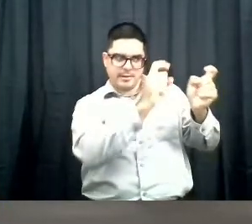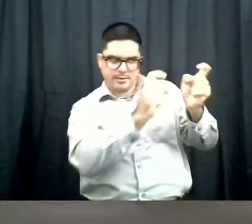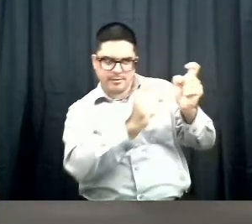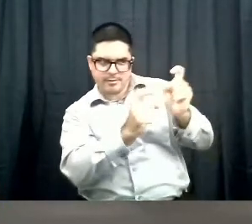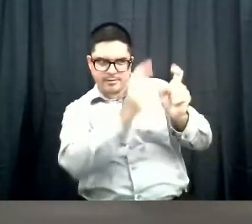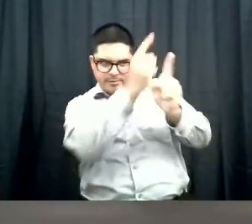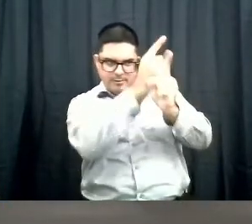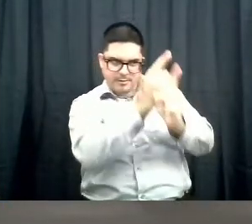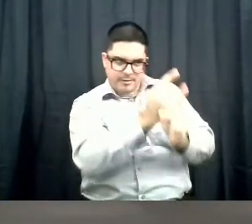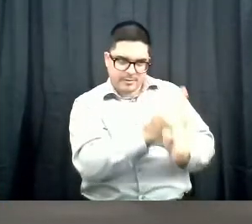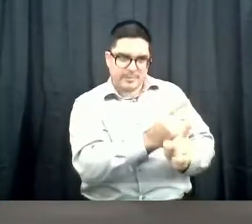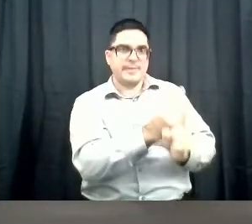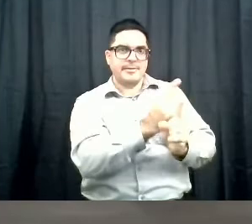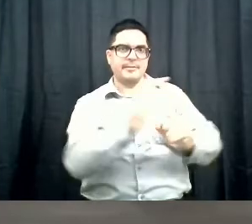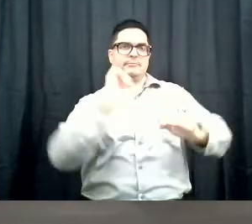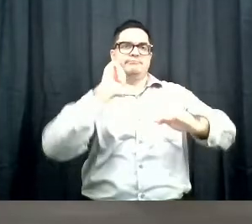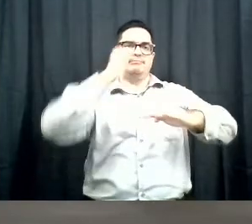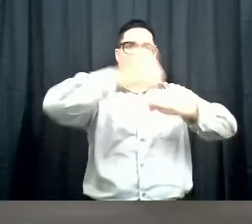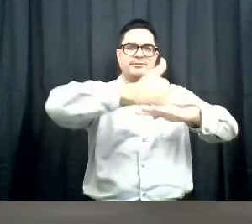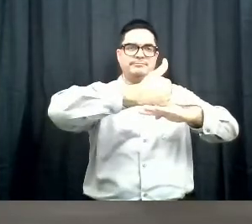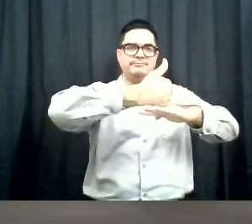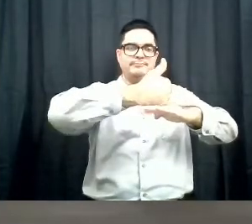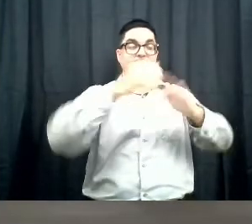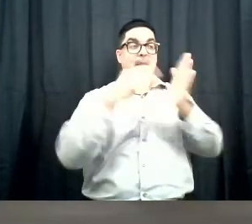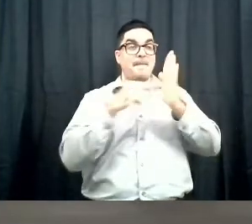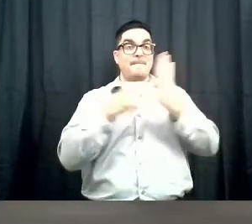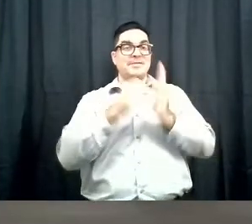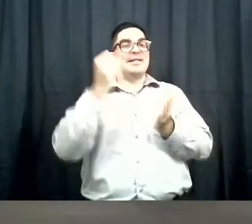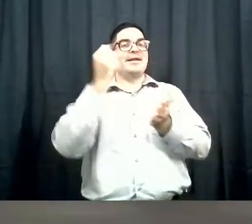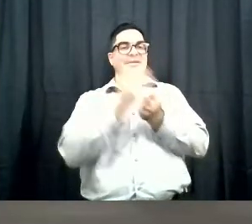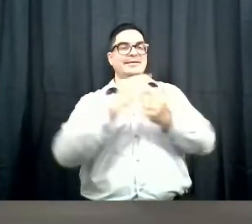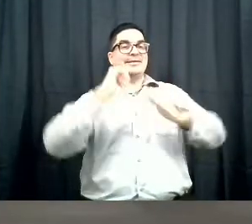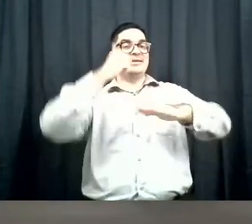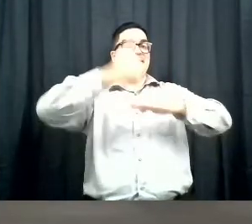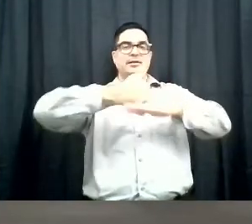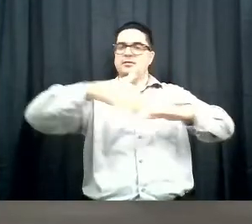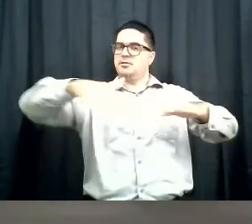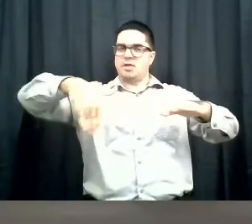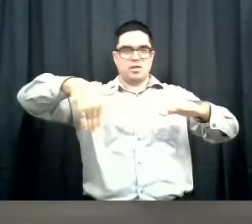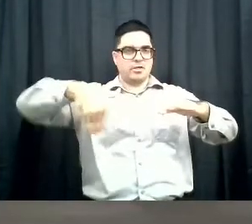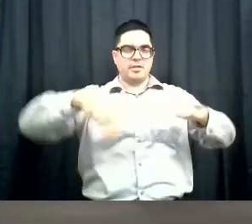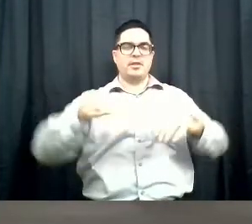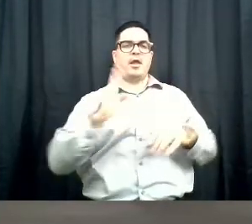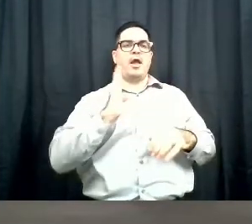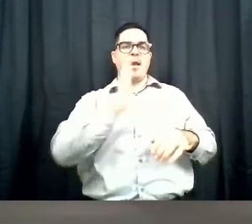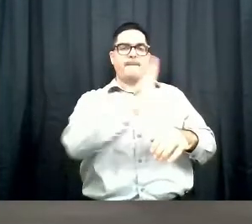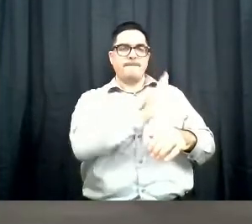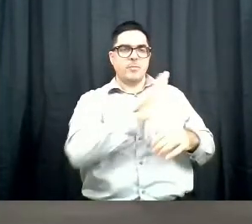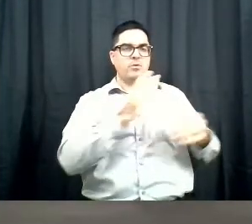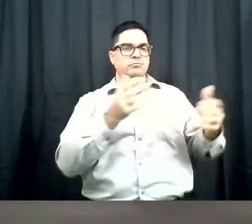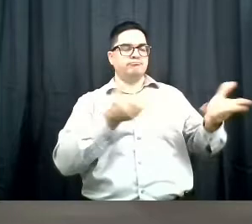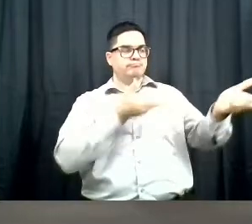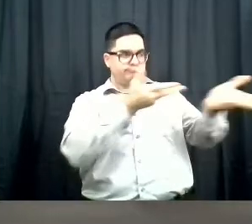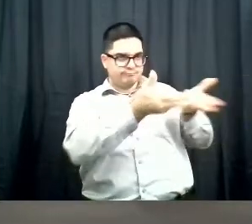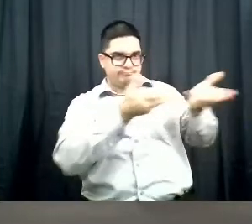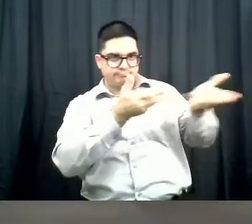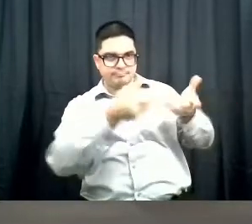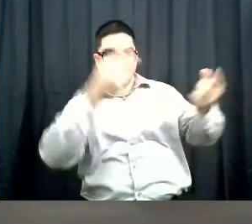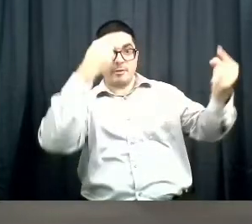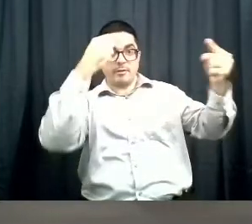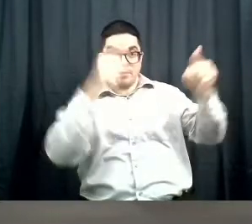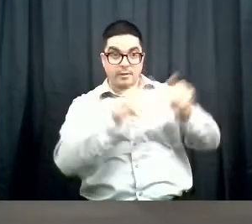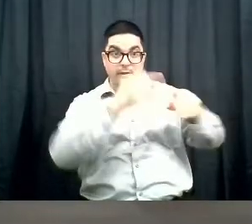not implement the Retirement Acts until an agreement is reached with the Oversight Board concerning these acts. In light of that